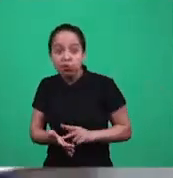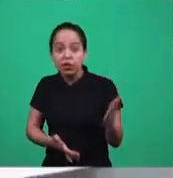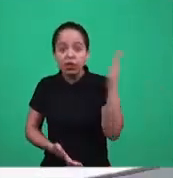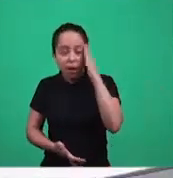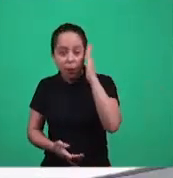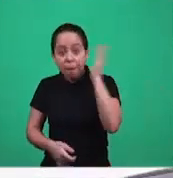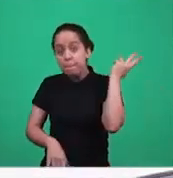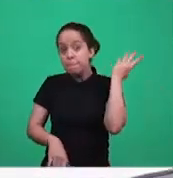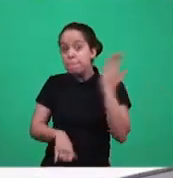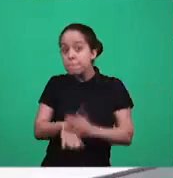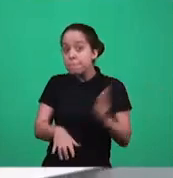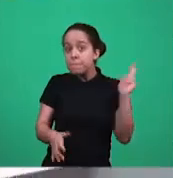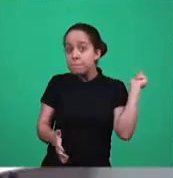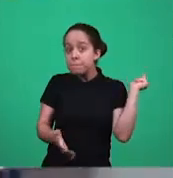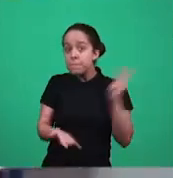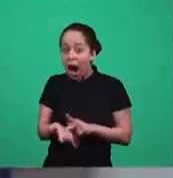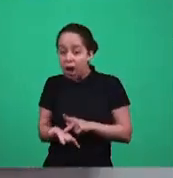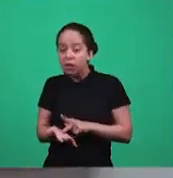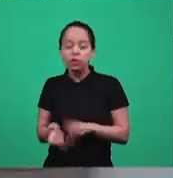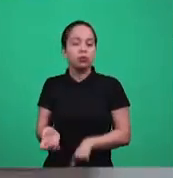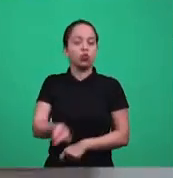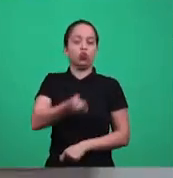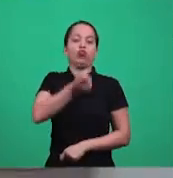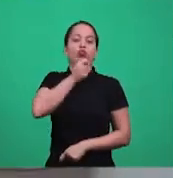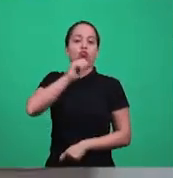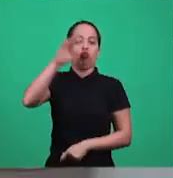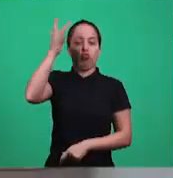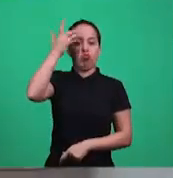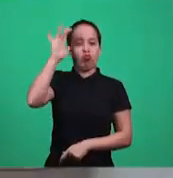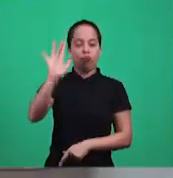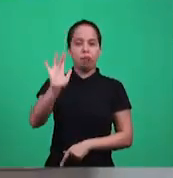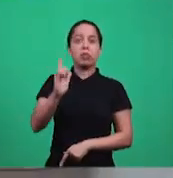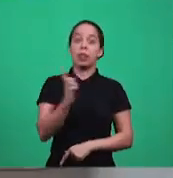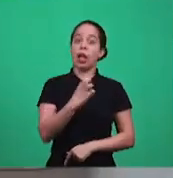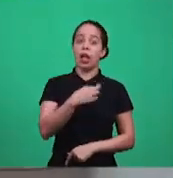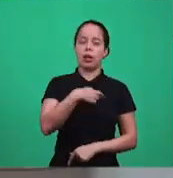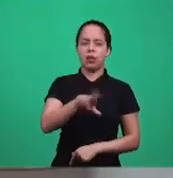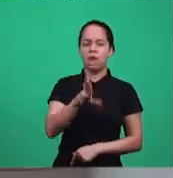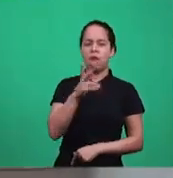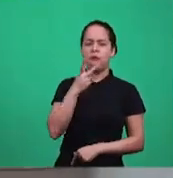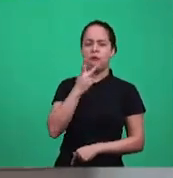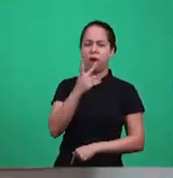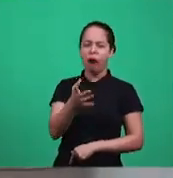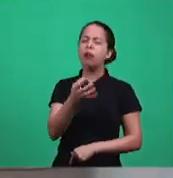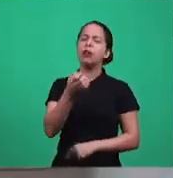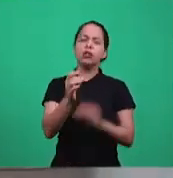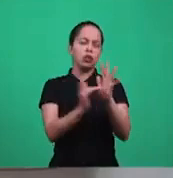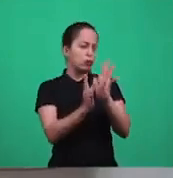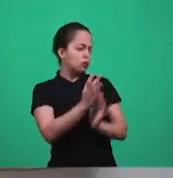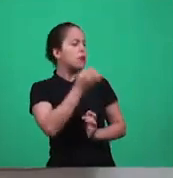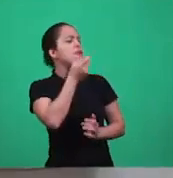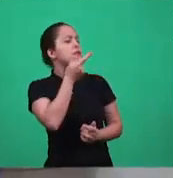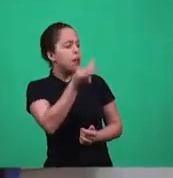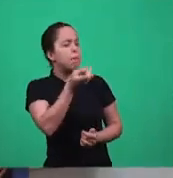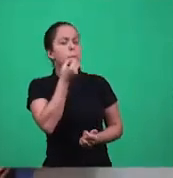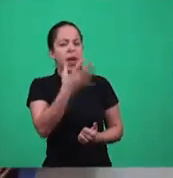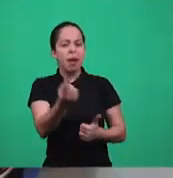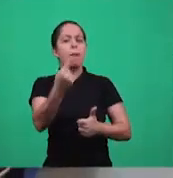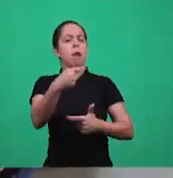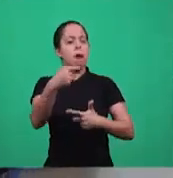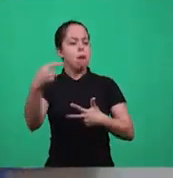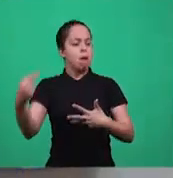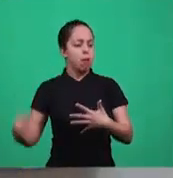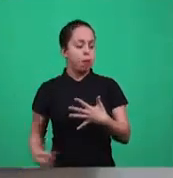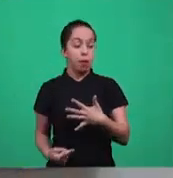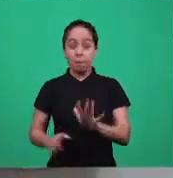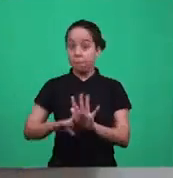religion knows how to flatter Jesus in